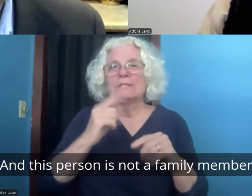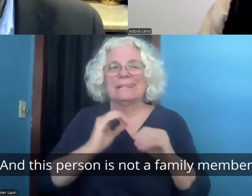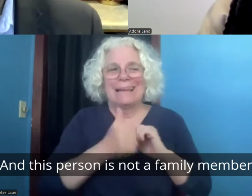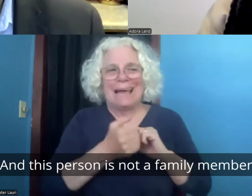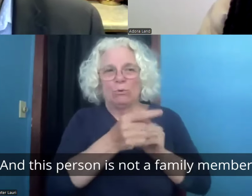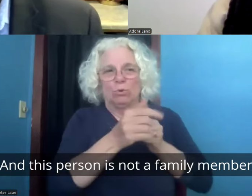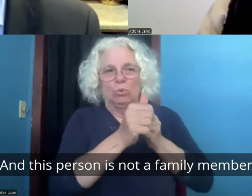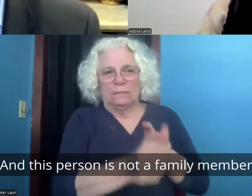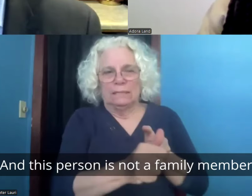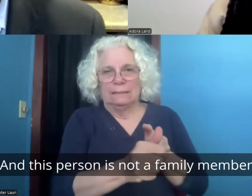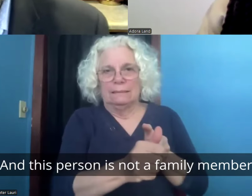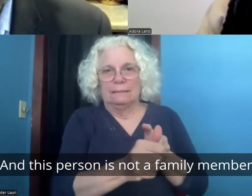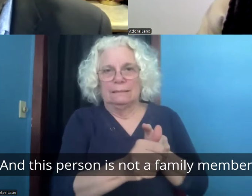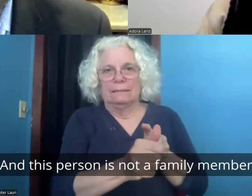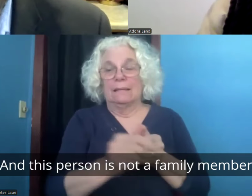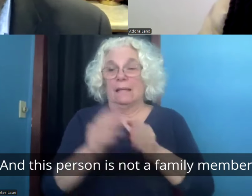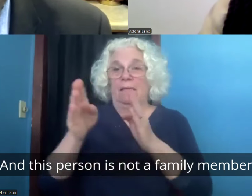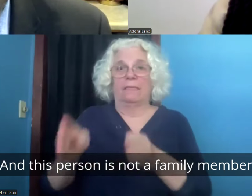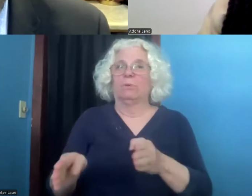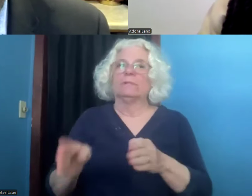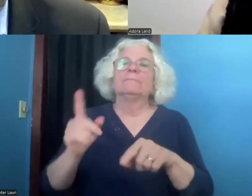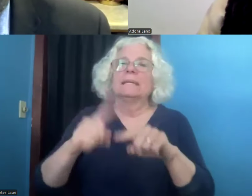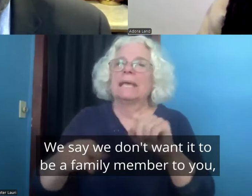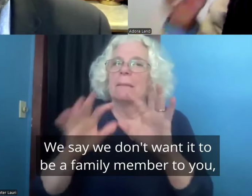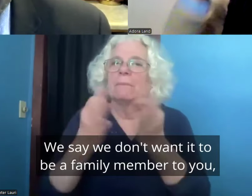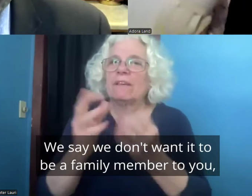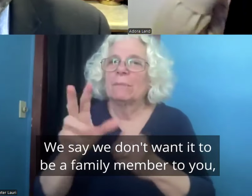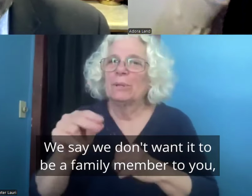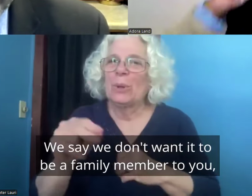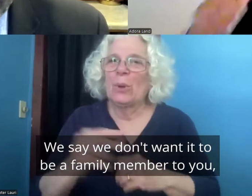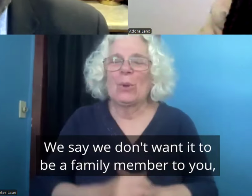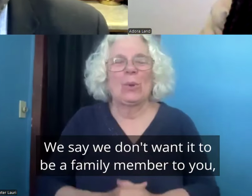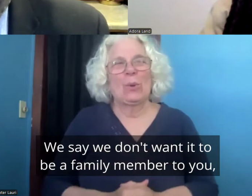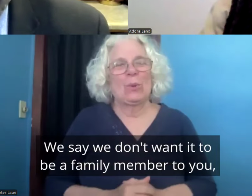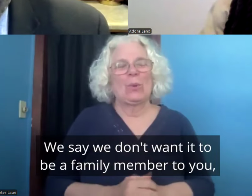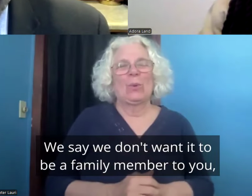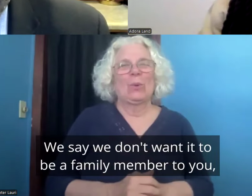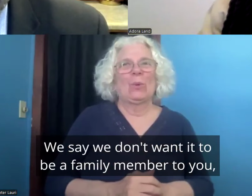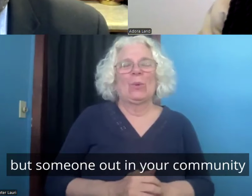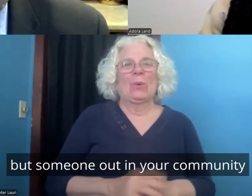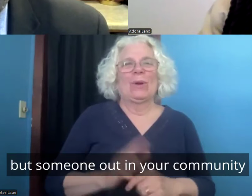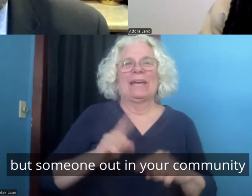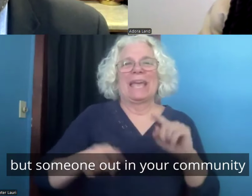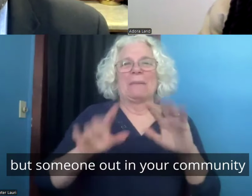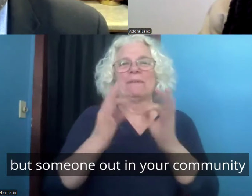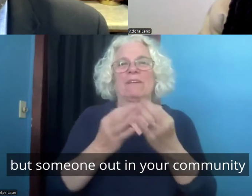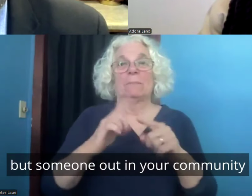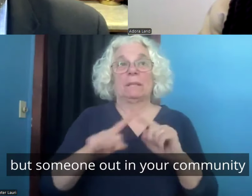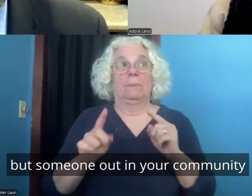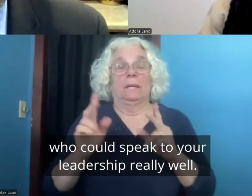this person is not a family member. We say we don't want it to be a family member to you, but